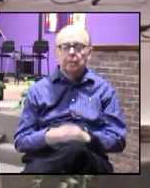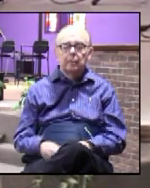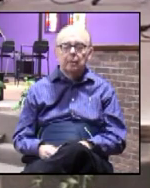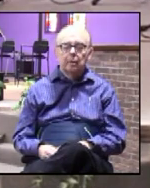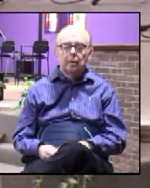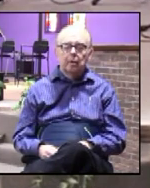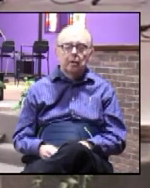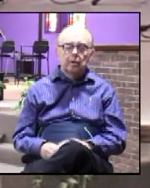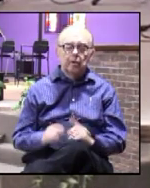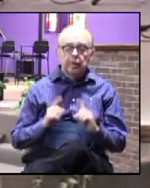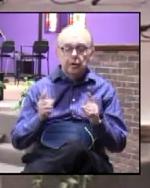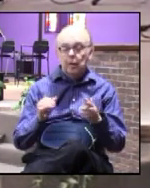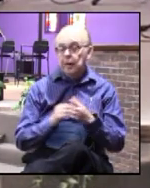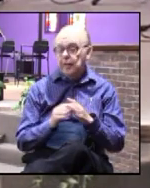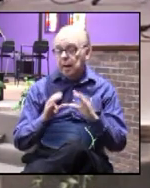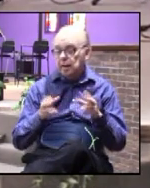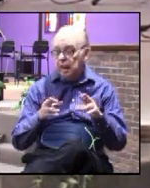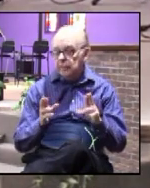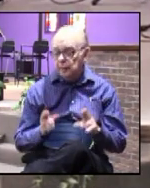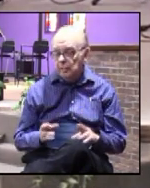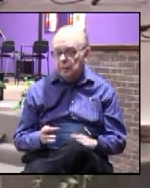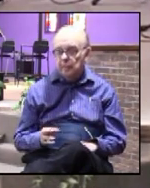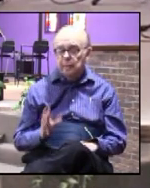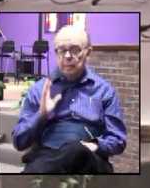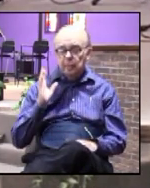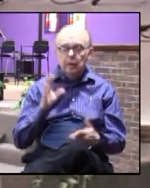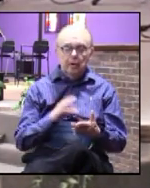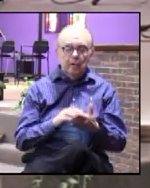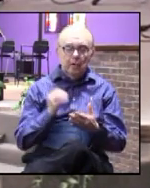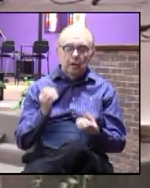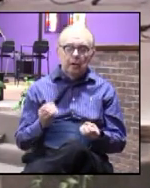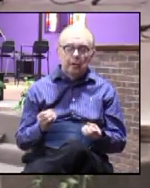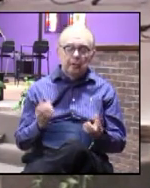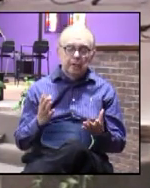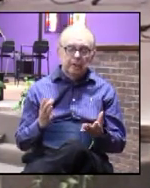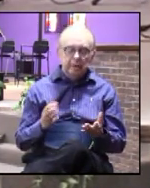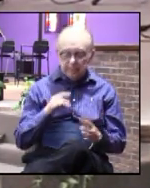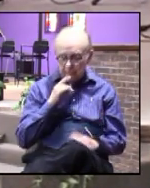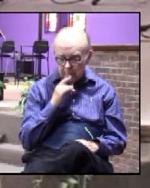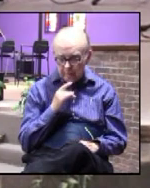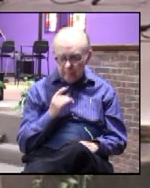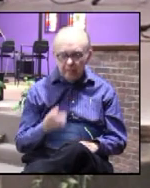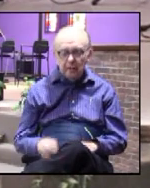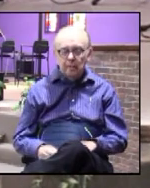You go in there and you'll find that all the kids love her.